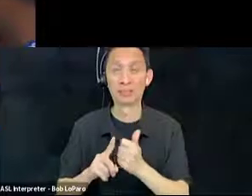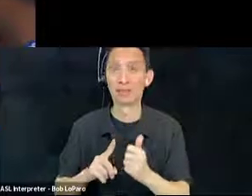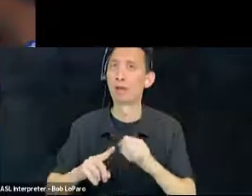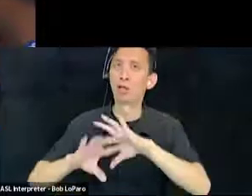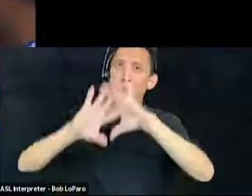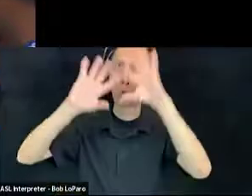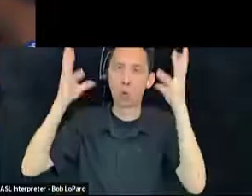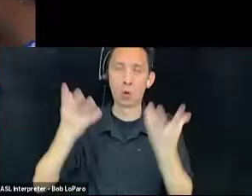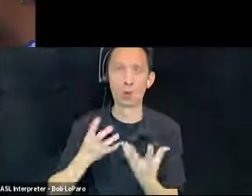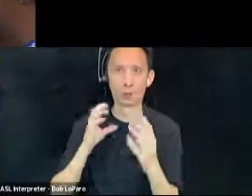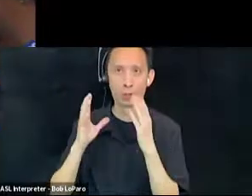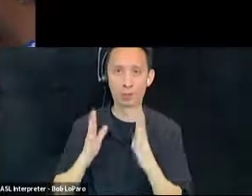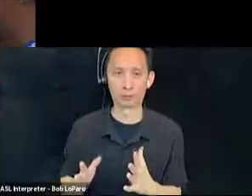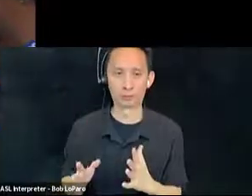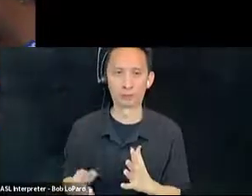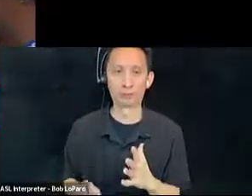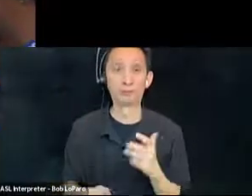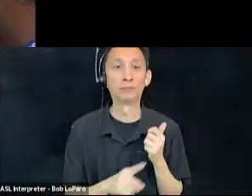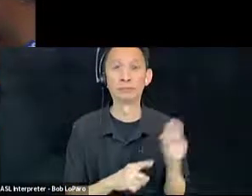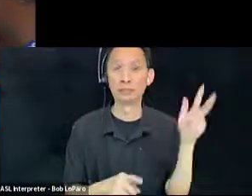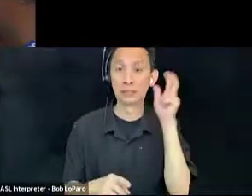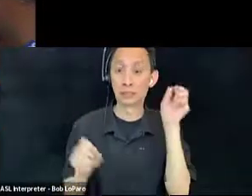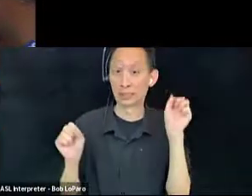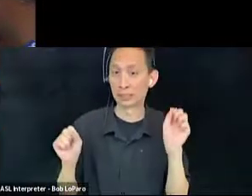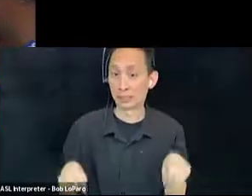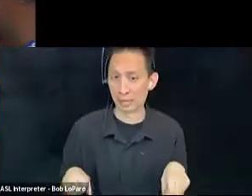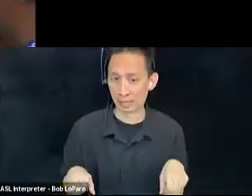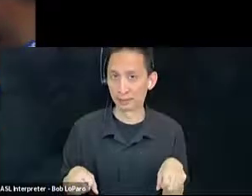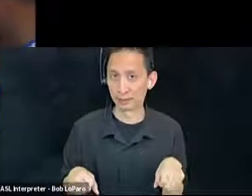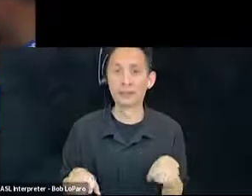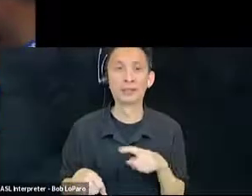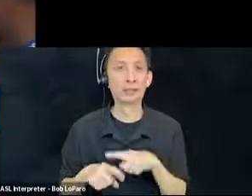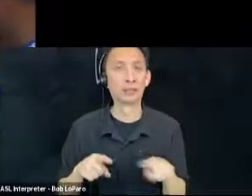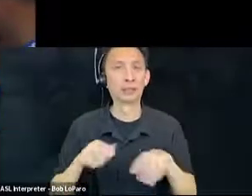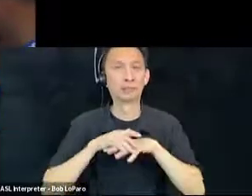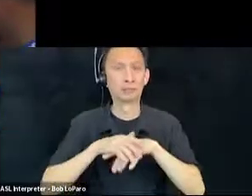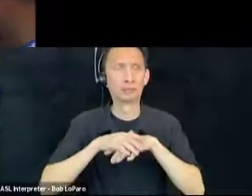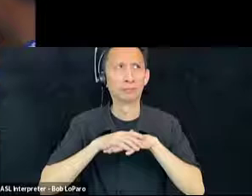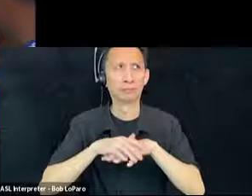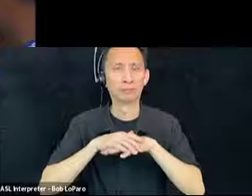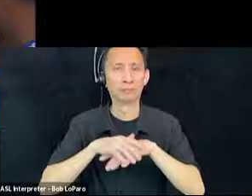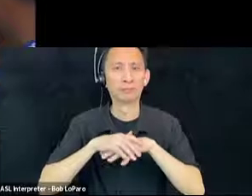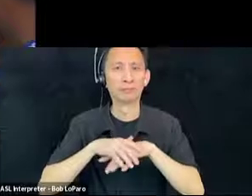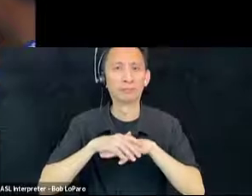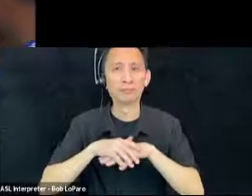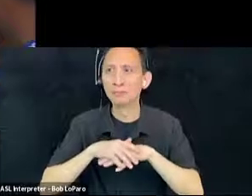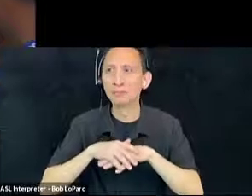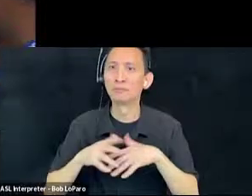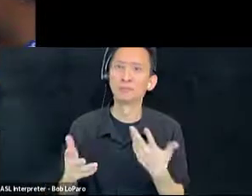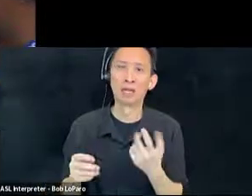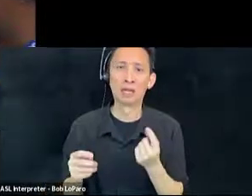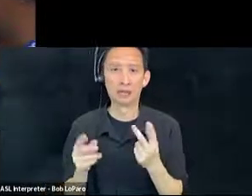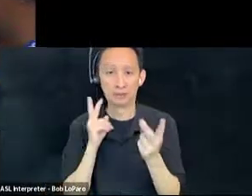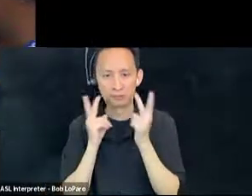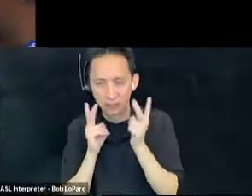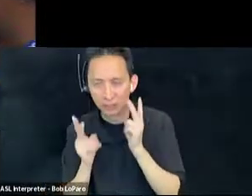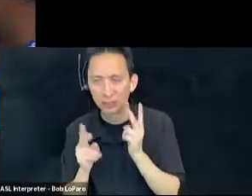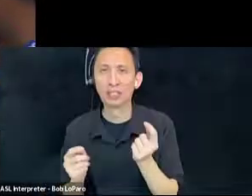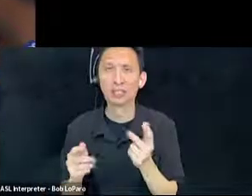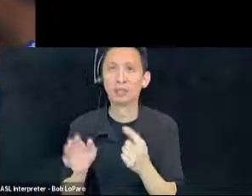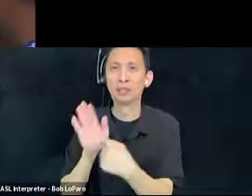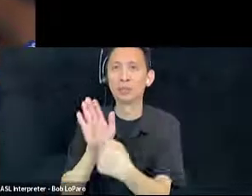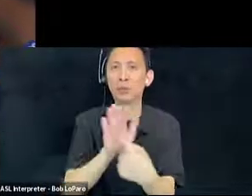receptively, auditorily, using tactile sign, using a little bit of vision and visual cues.